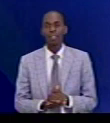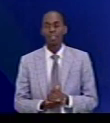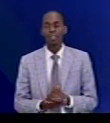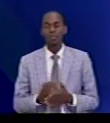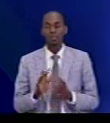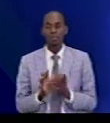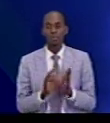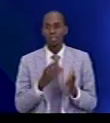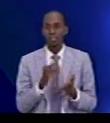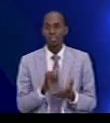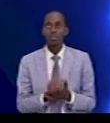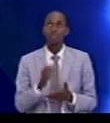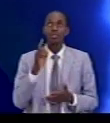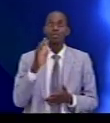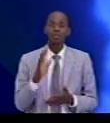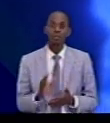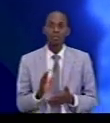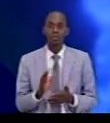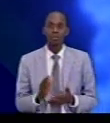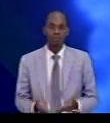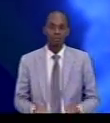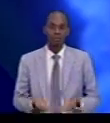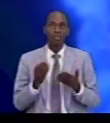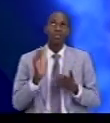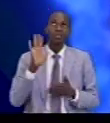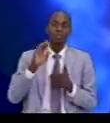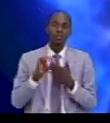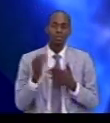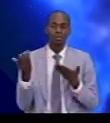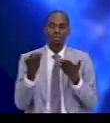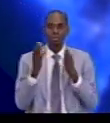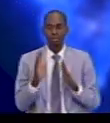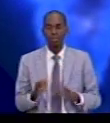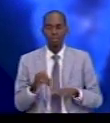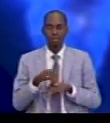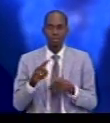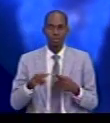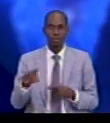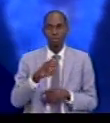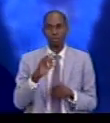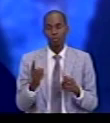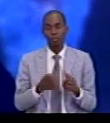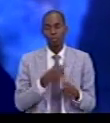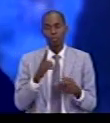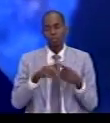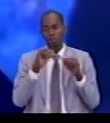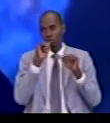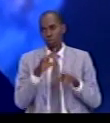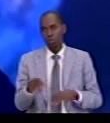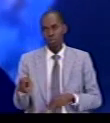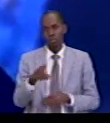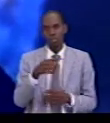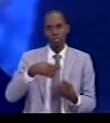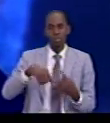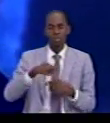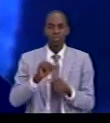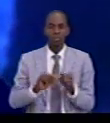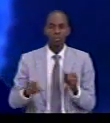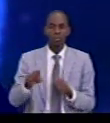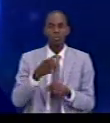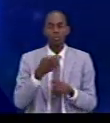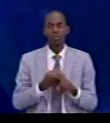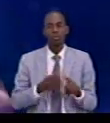God, having raised up his servant, sent him to you first to bless you by turning every one of you from your